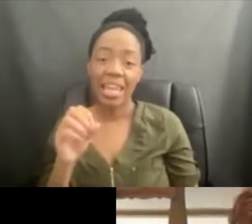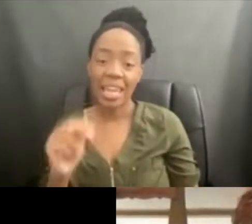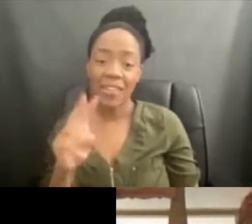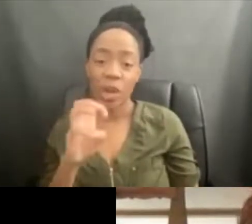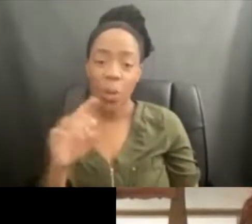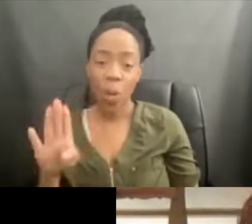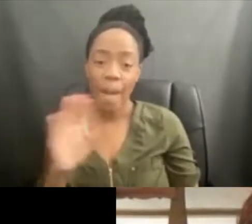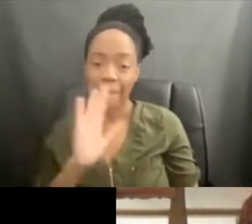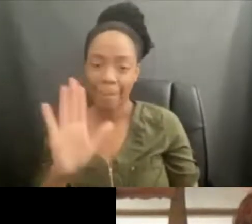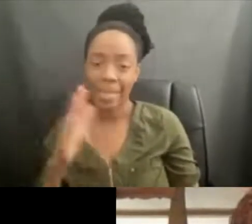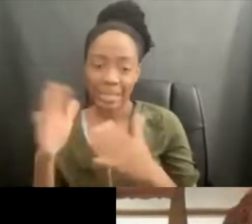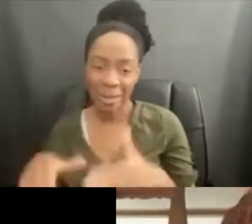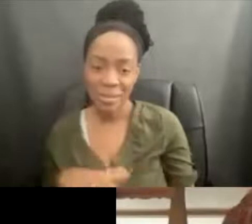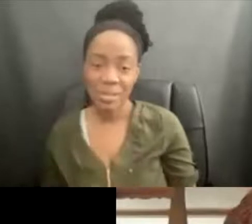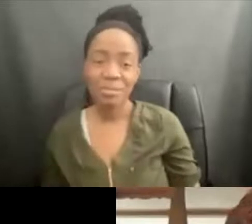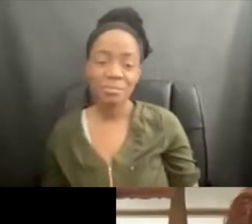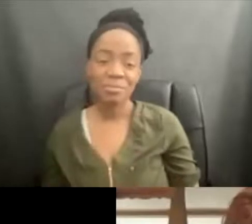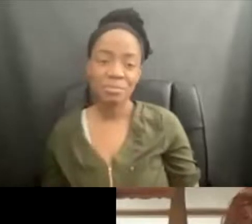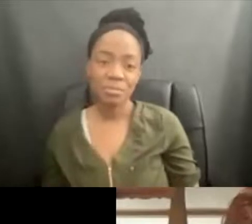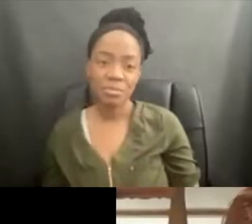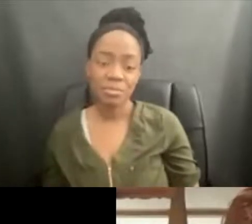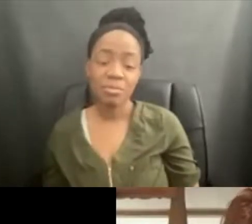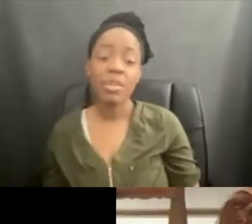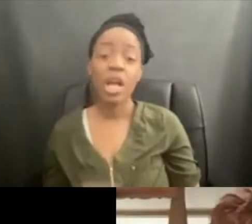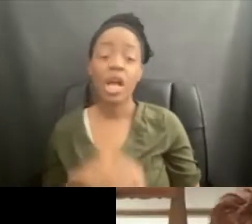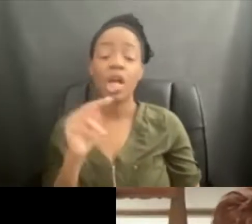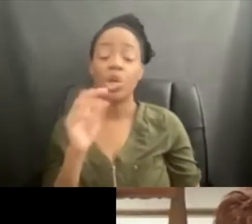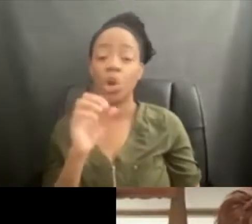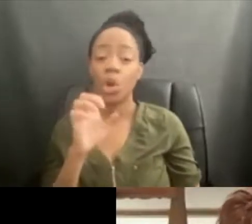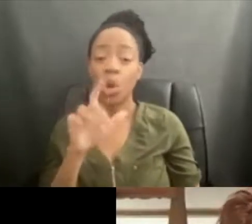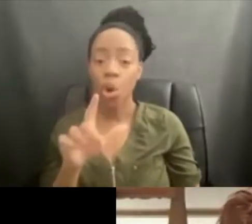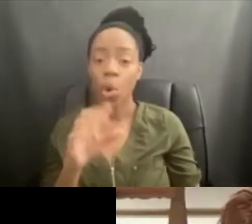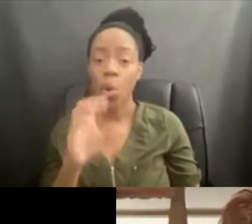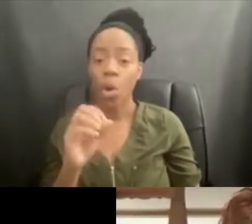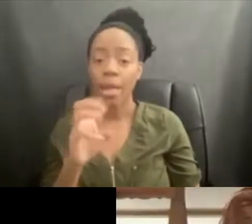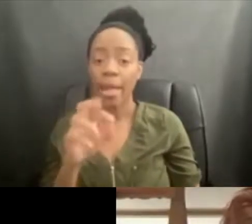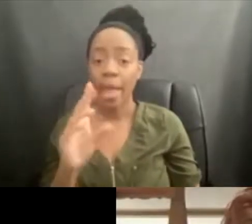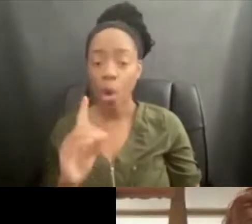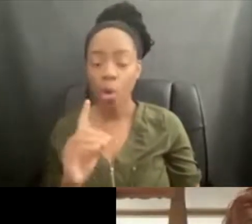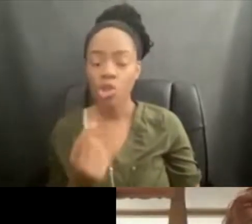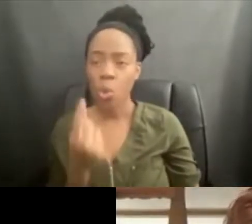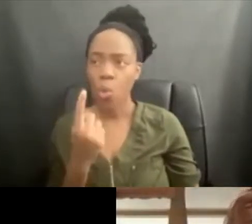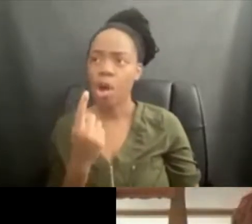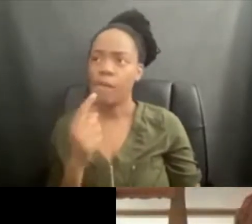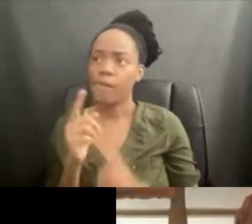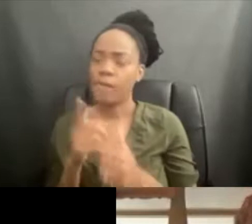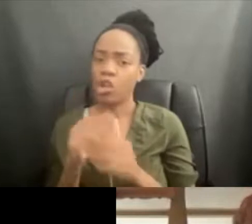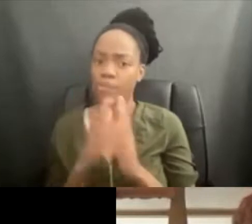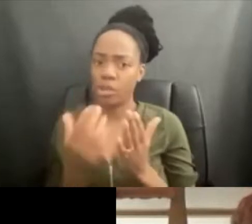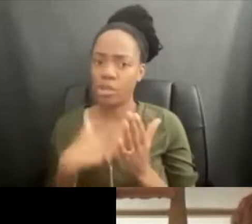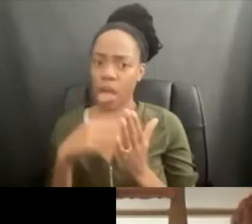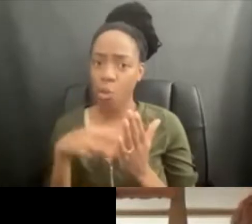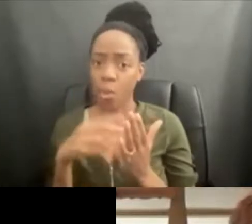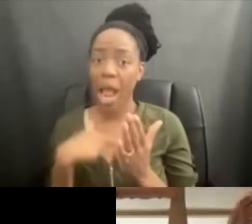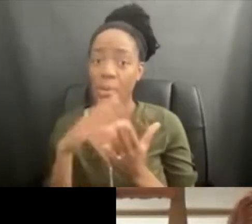okay, that was fun. And Noel Coward, and one of the first books I read when I was learning to be an